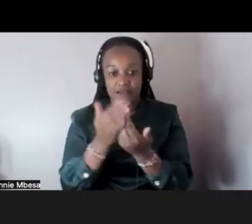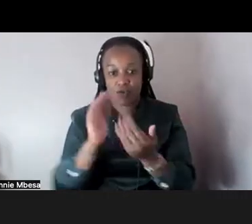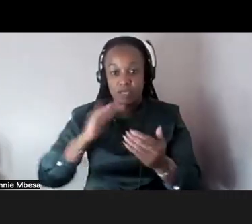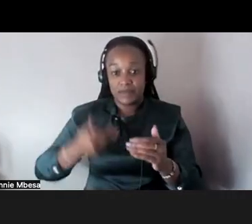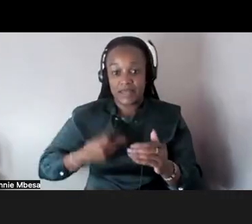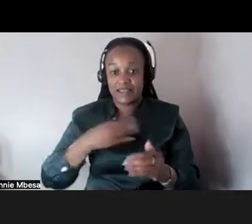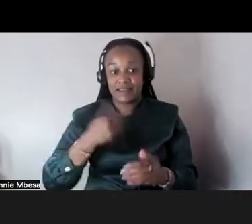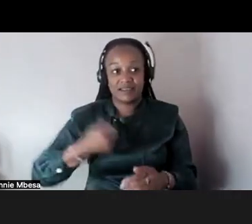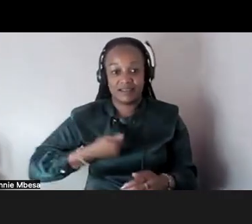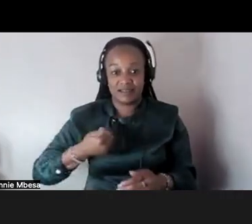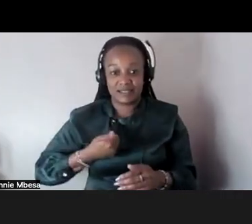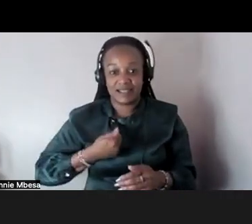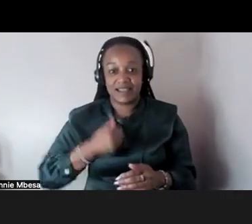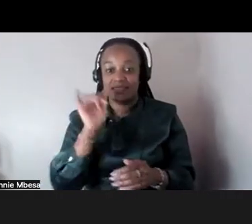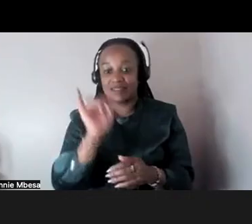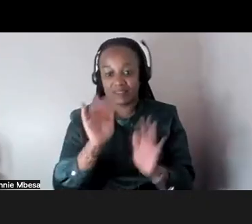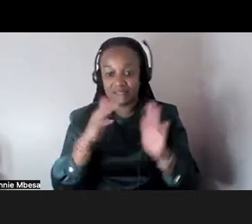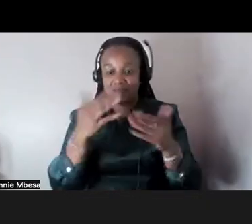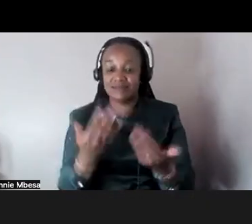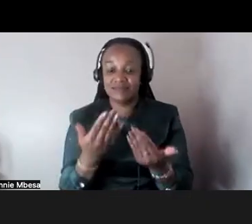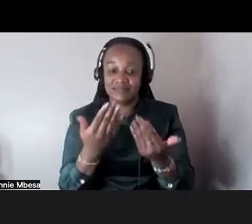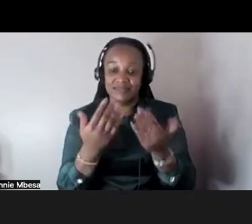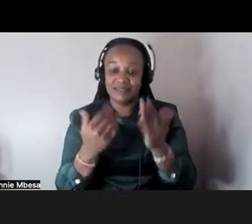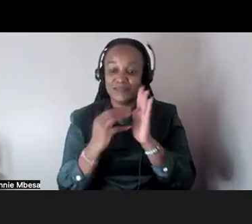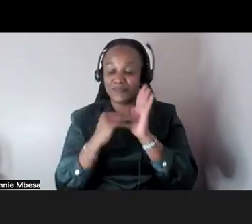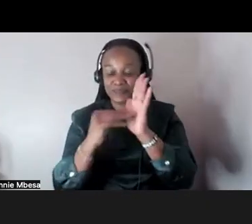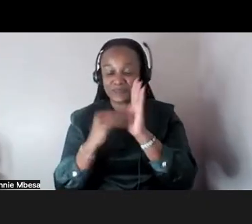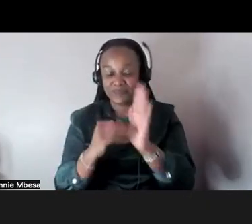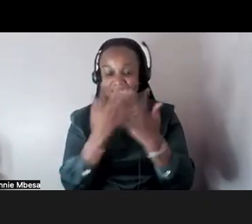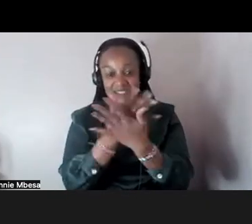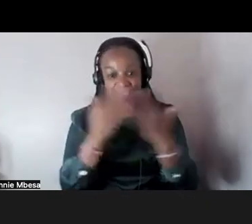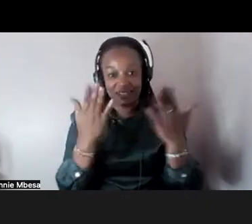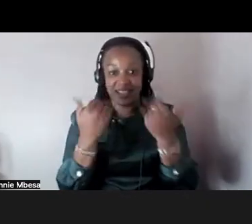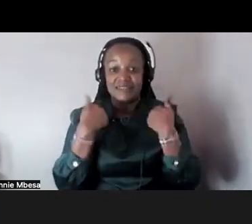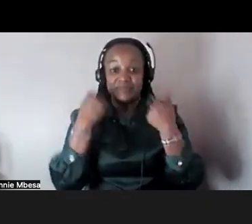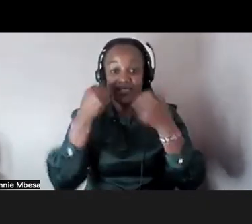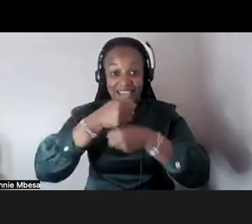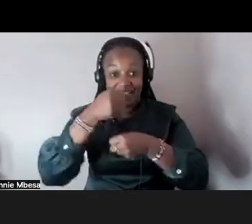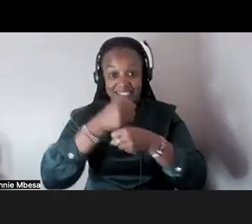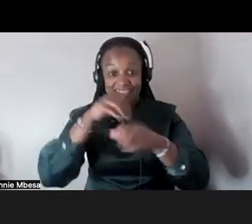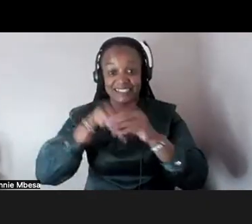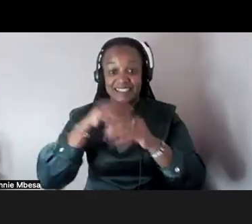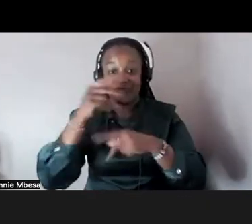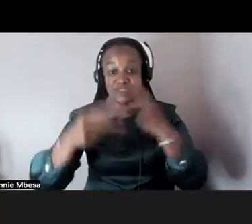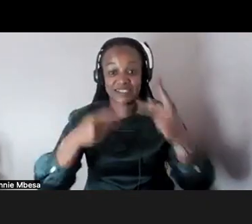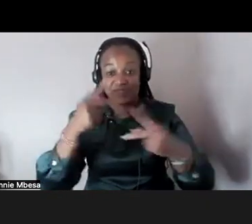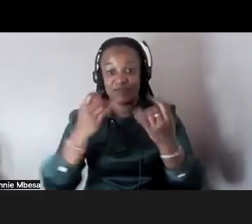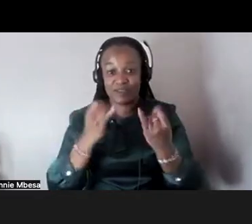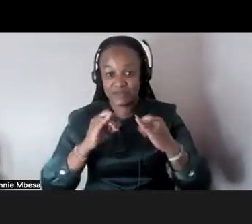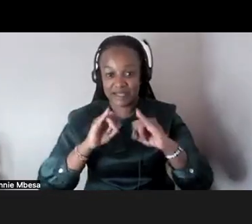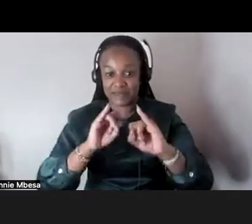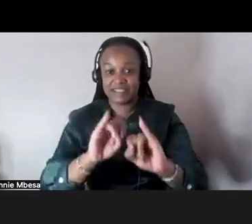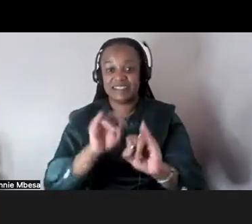is how the model health facility was born. So in the process of implementing the model health